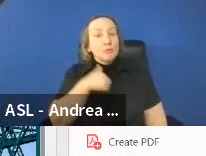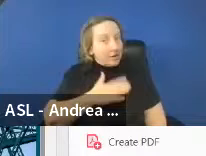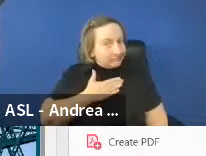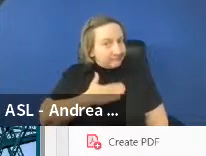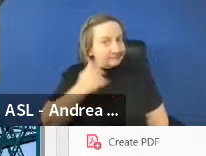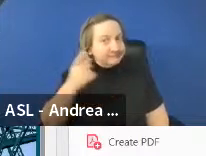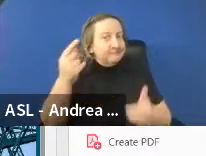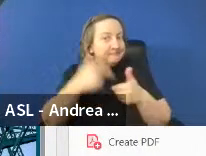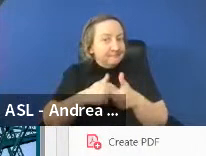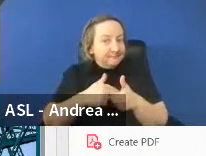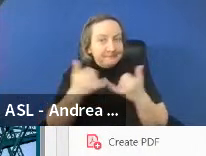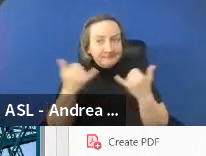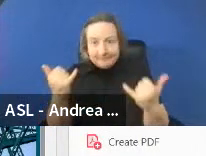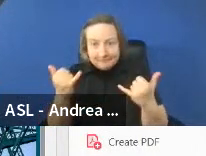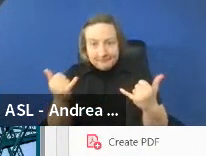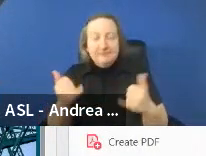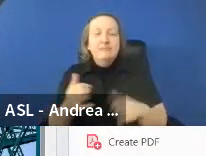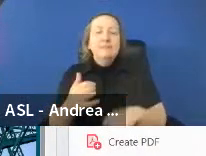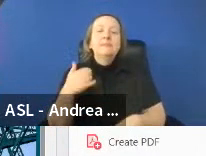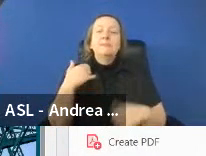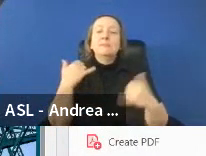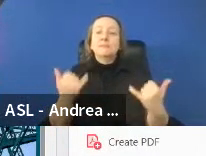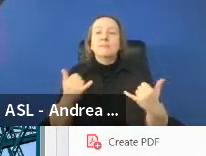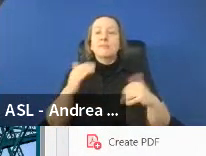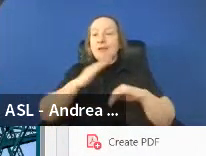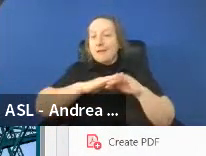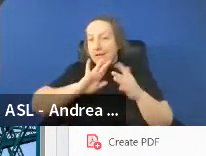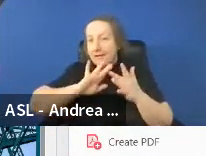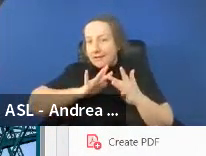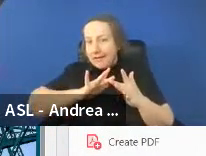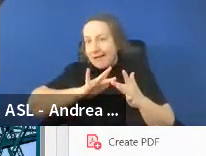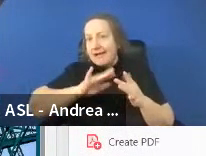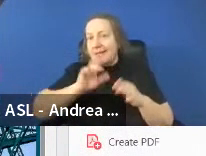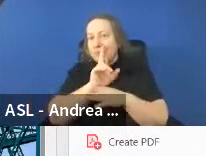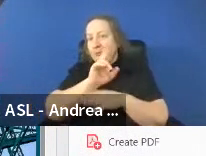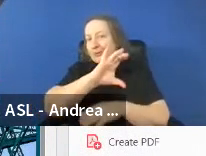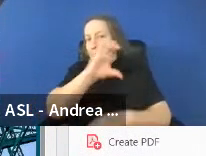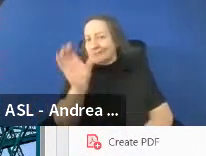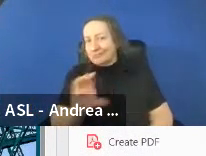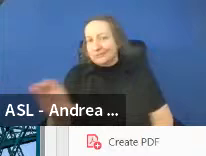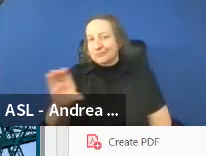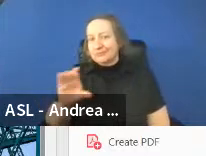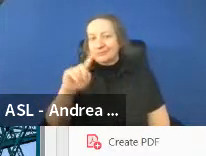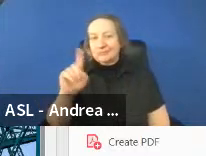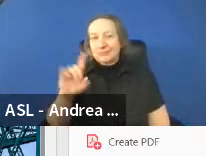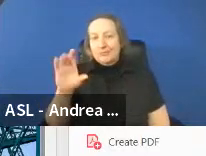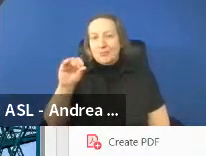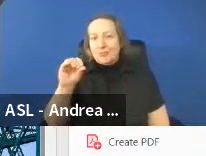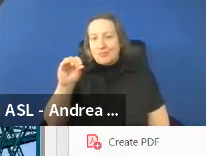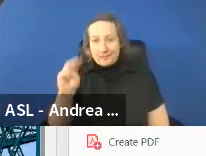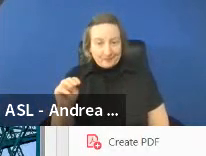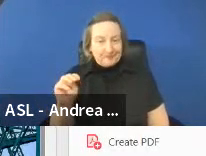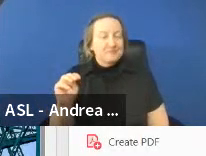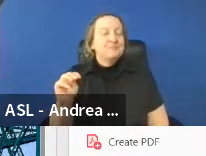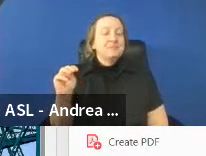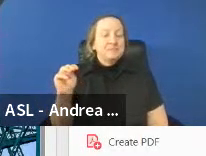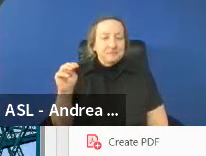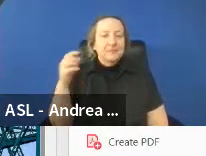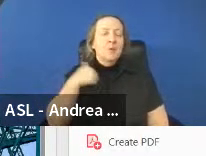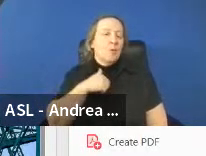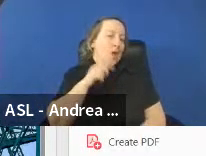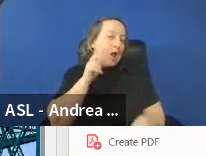us. We are in a virtual environment using Zoom as the tool, and we look forward